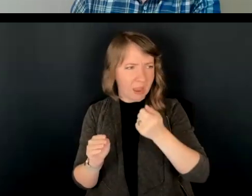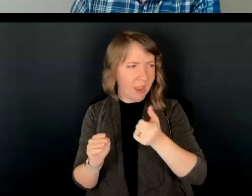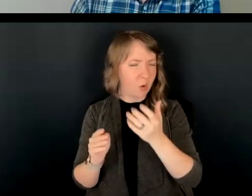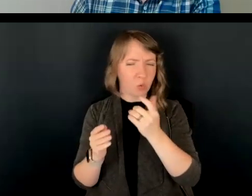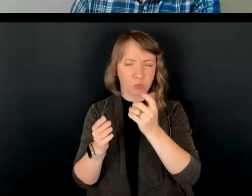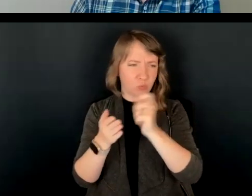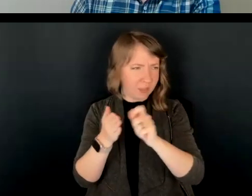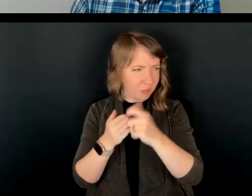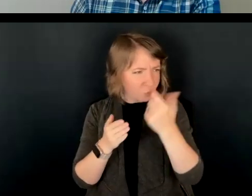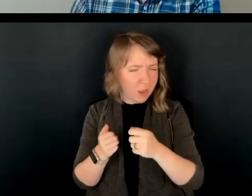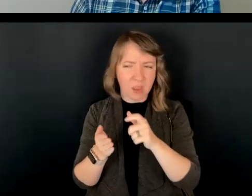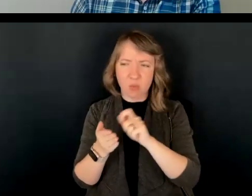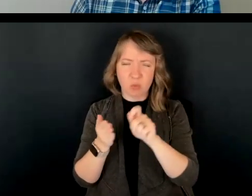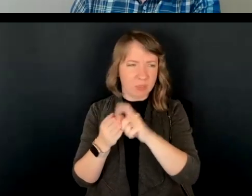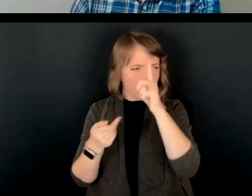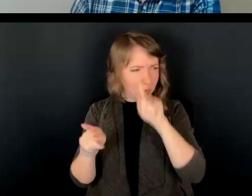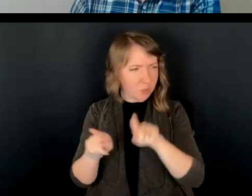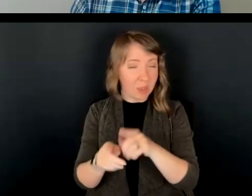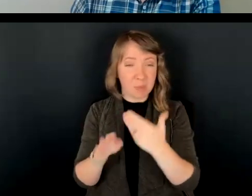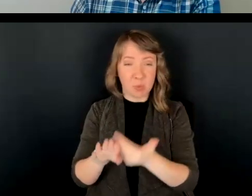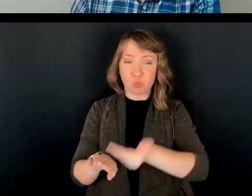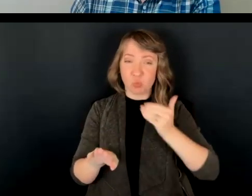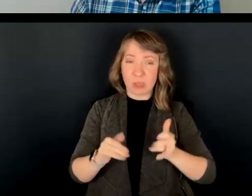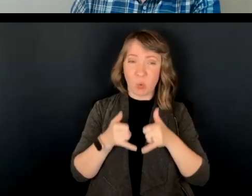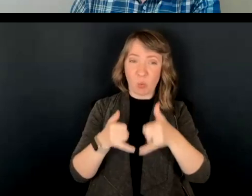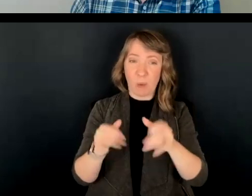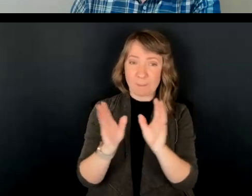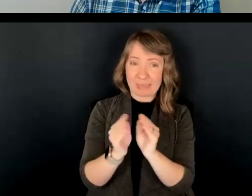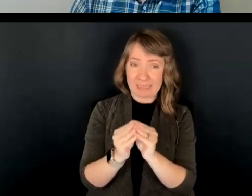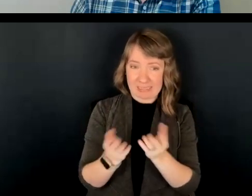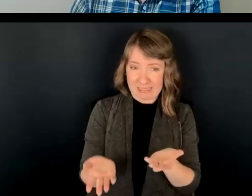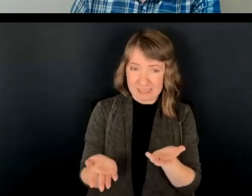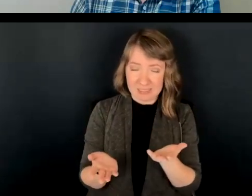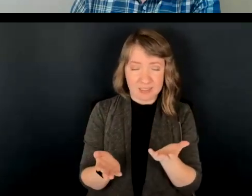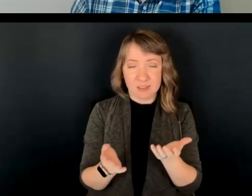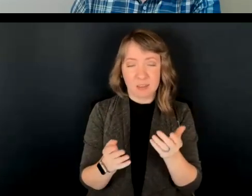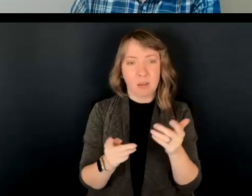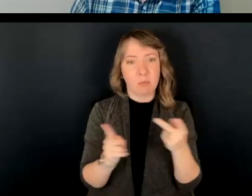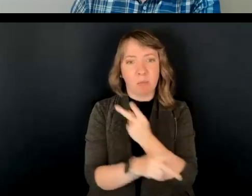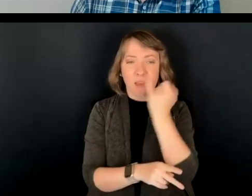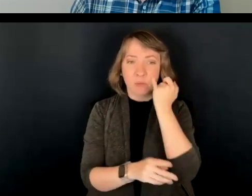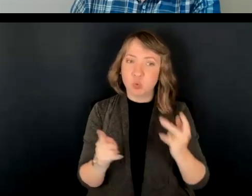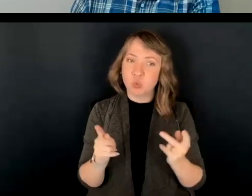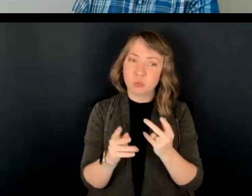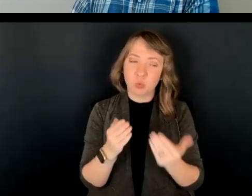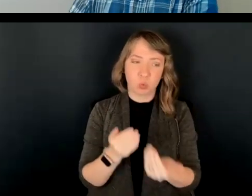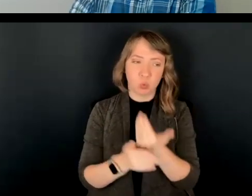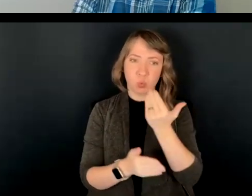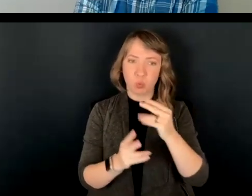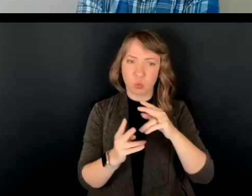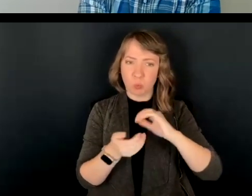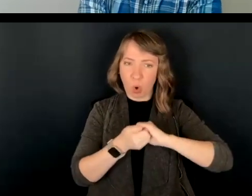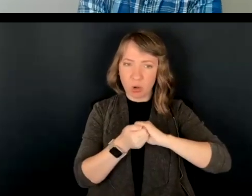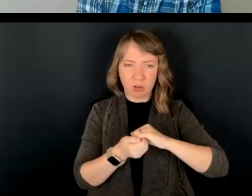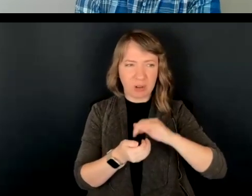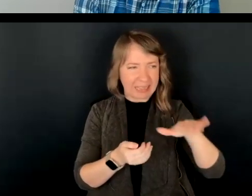that pre-award meeting? Because it would behoove, especially a new partner, to ask for that and say, can we bring those